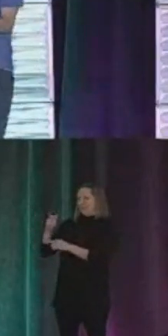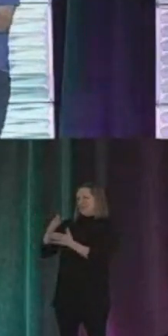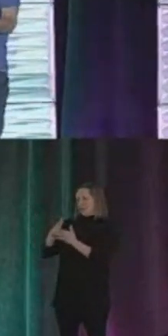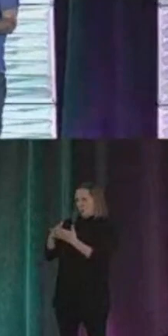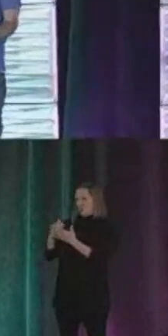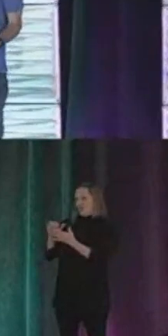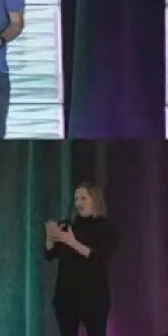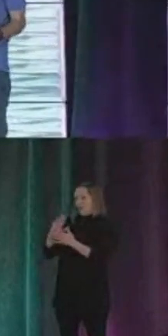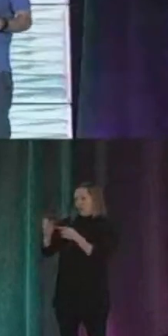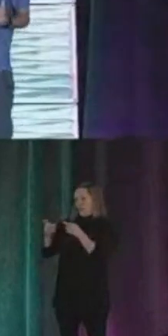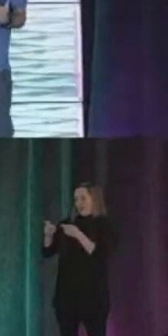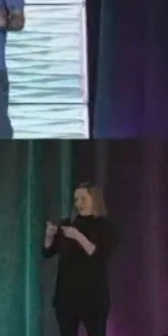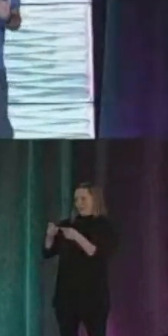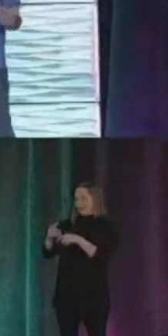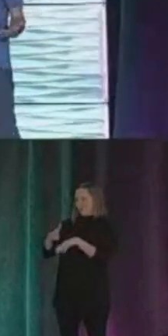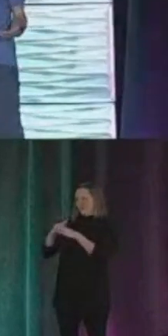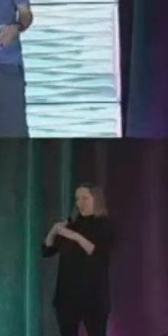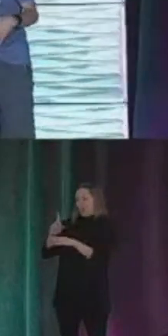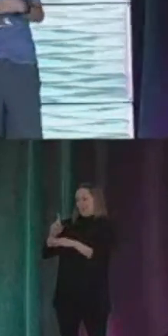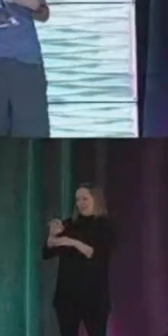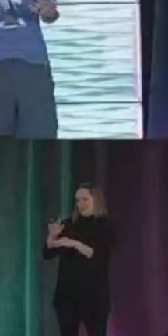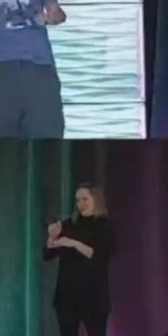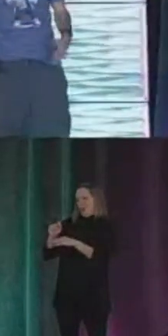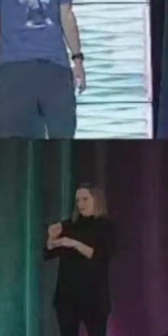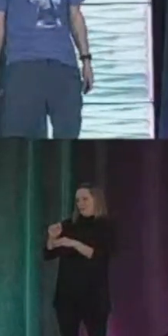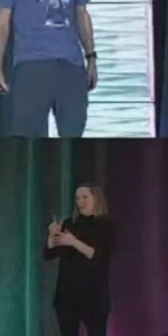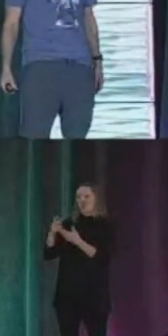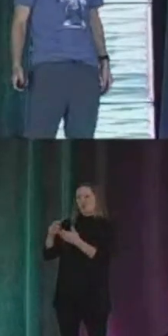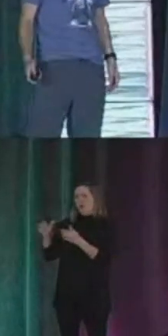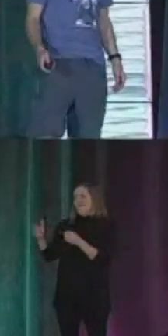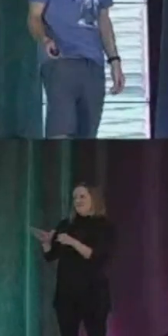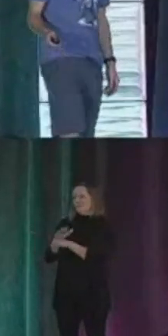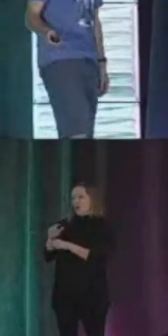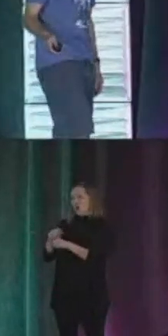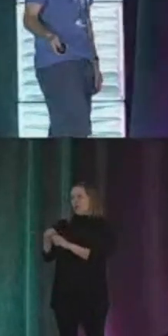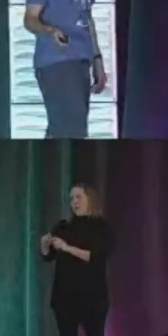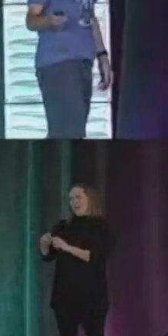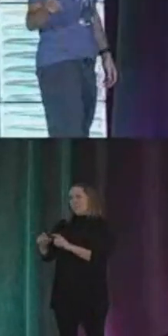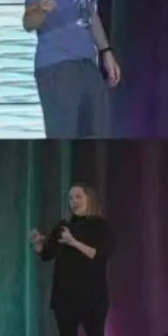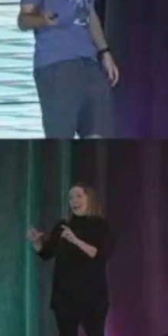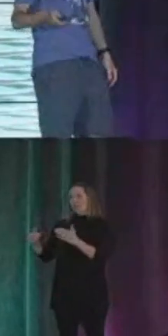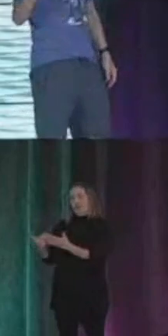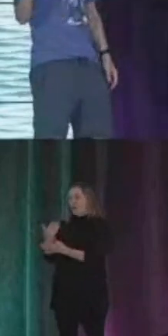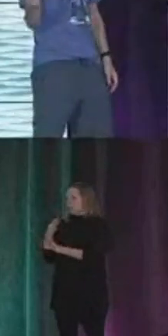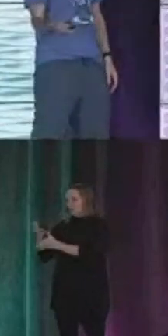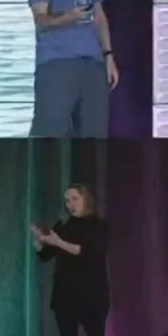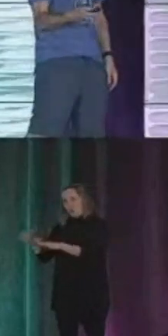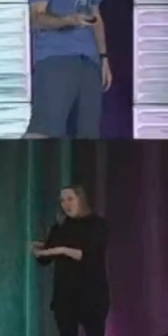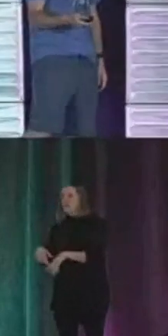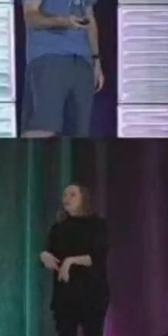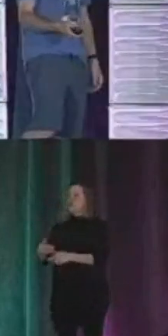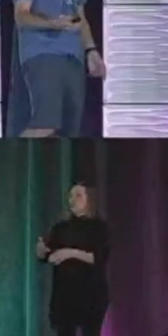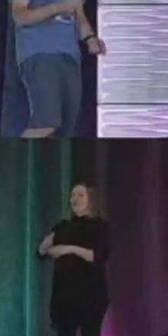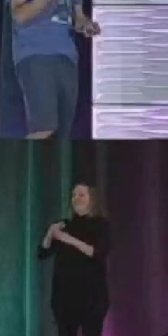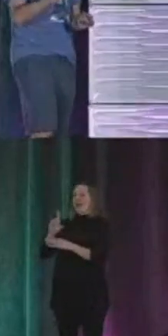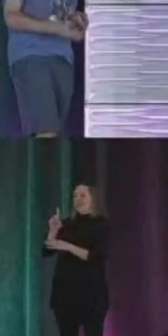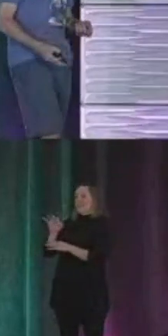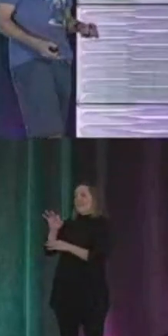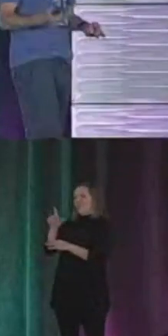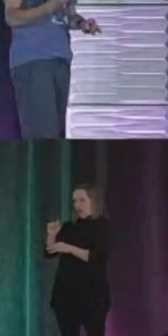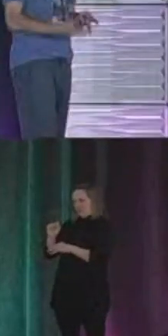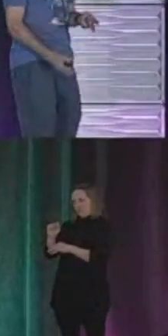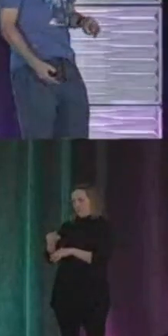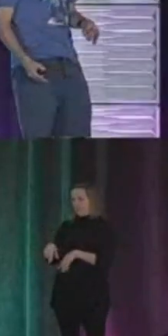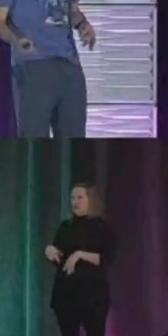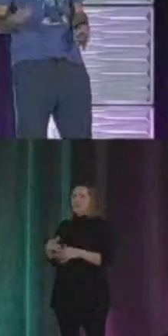will manage the prevent default because we don't want full page refreshes, so we are going to prevent default. But you use it like a regular form. You have